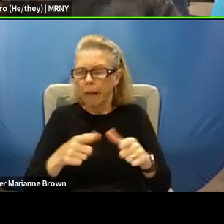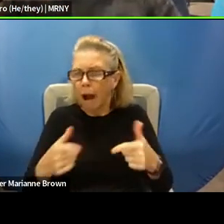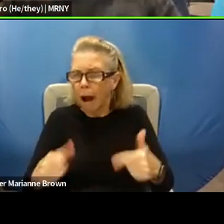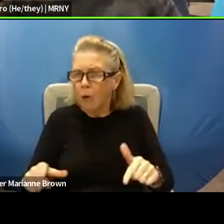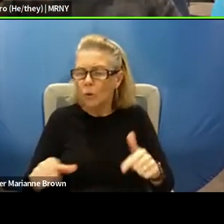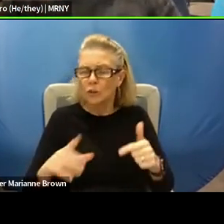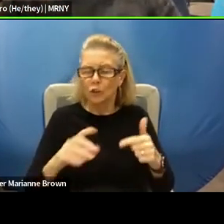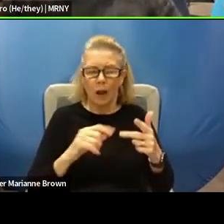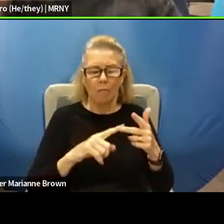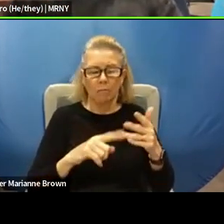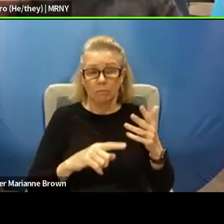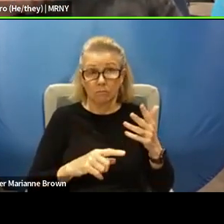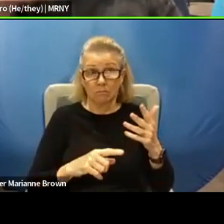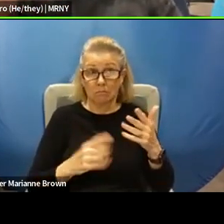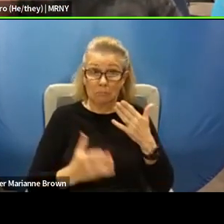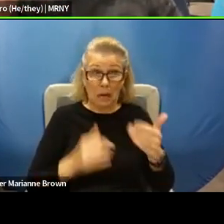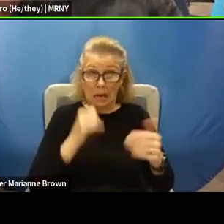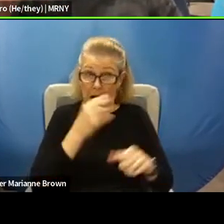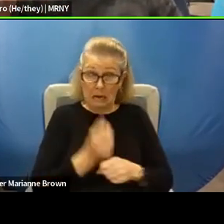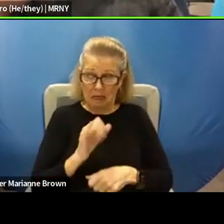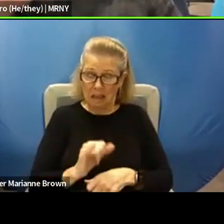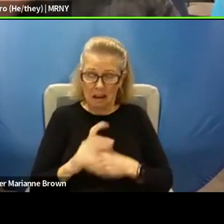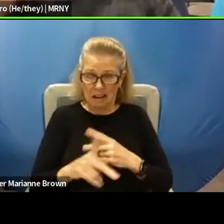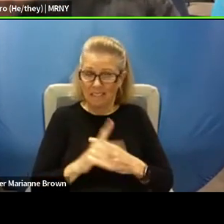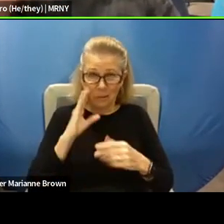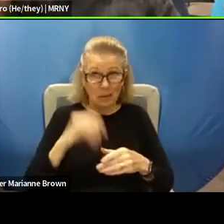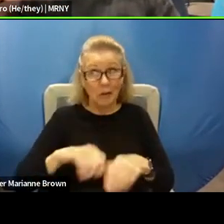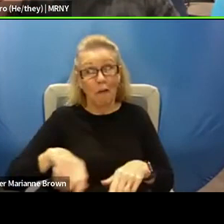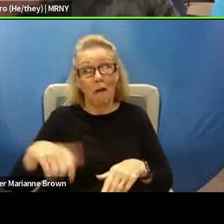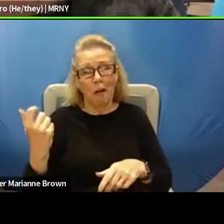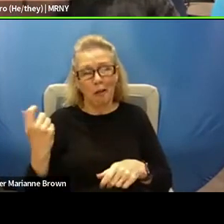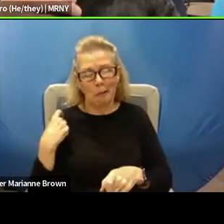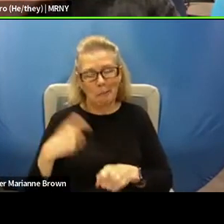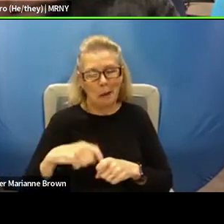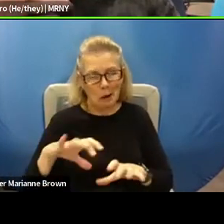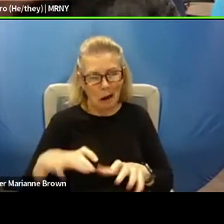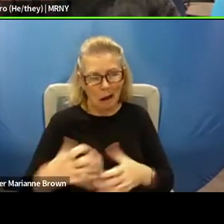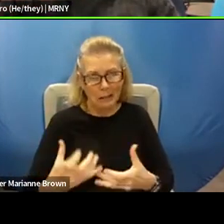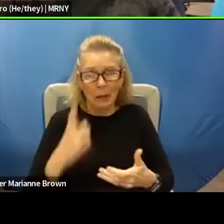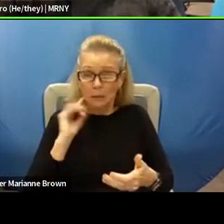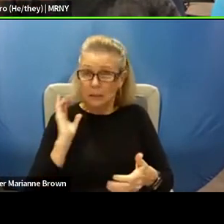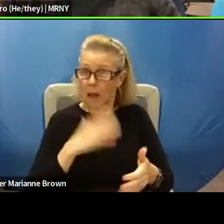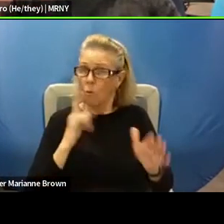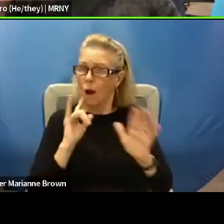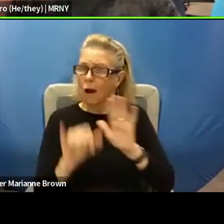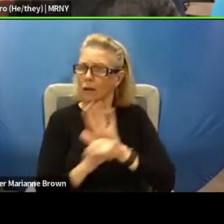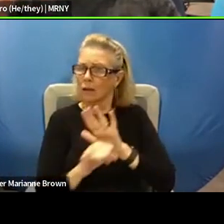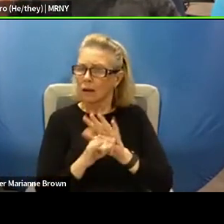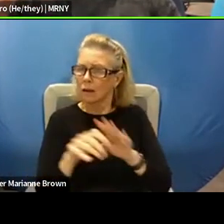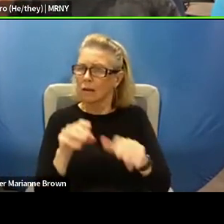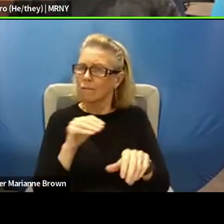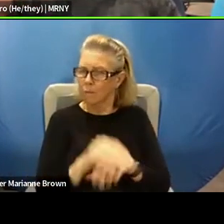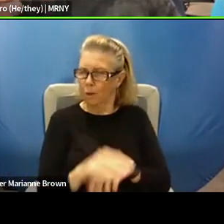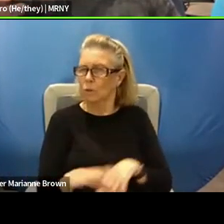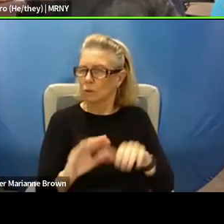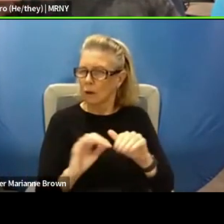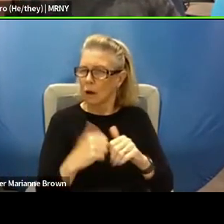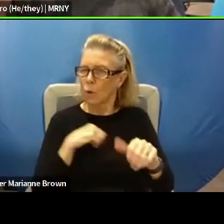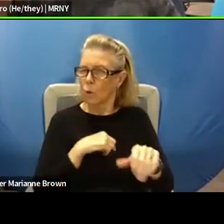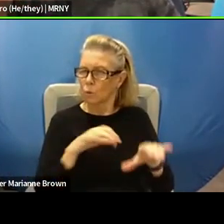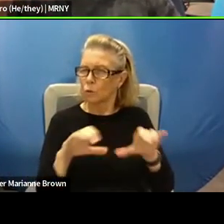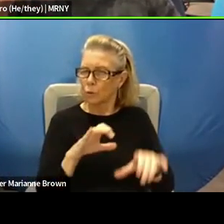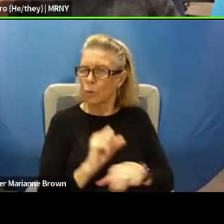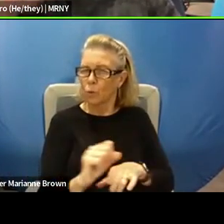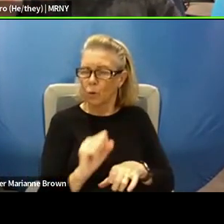any other Spanish class. Because yeah, our identities influence a lot how we do the work. And I think it